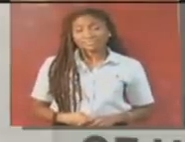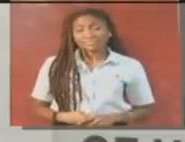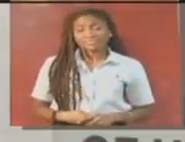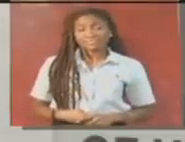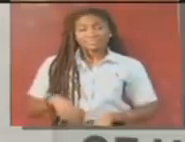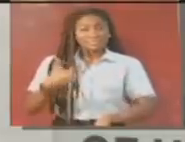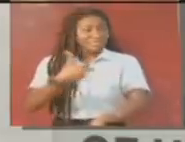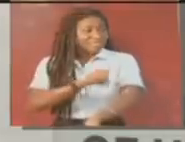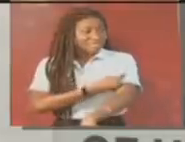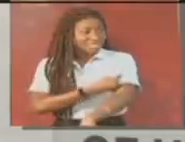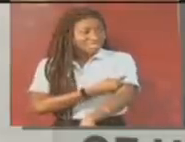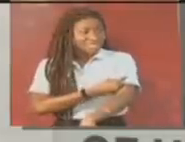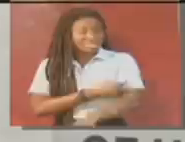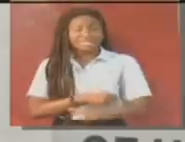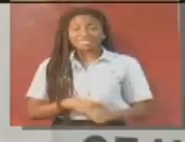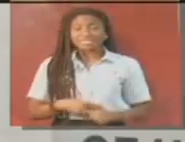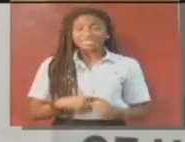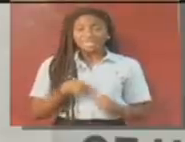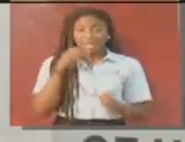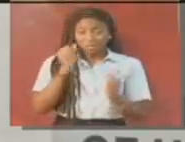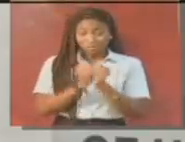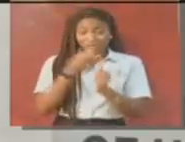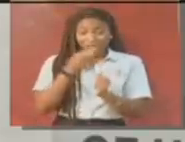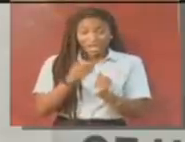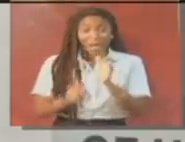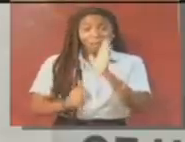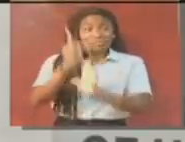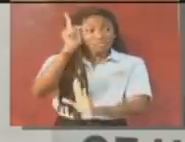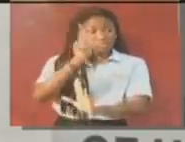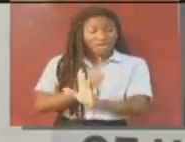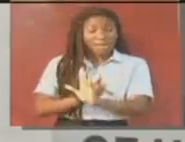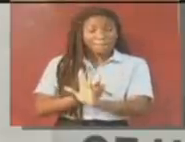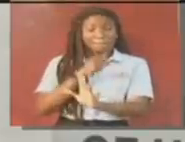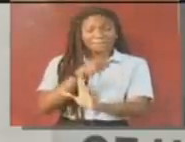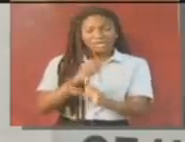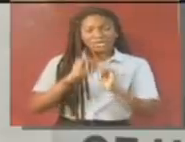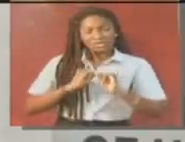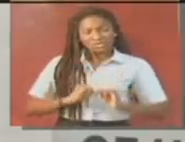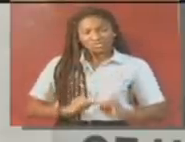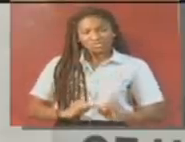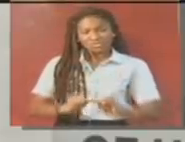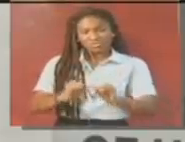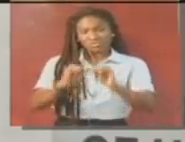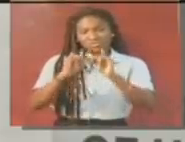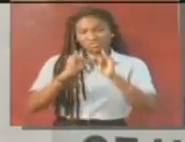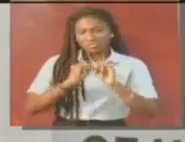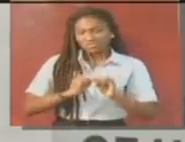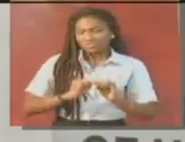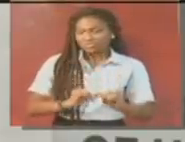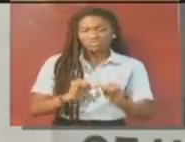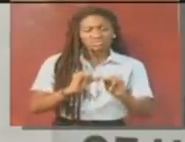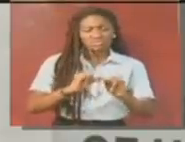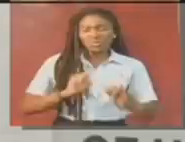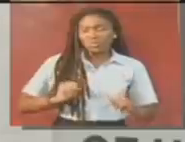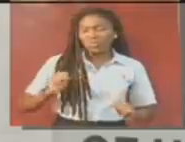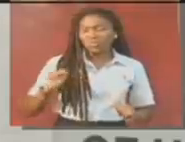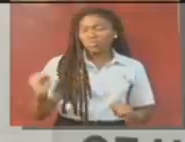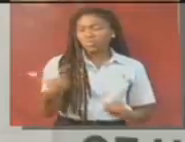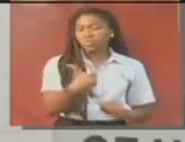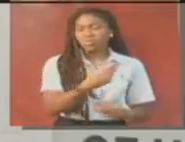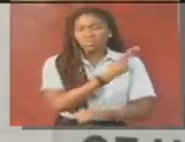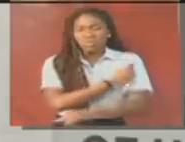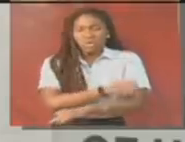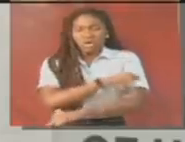Vaccination under the National Immunization Program continues at all centers throughout Trinidad and Tobago. As